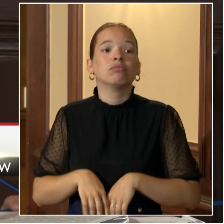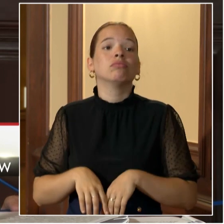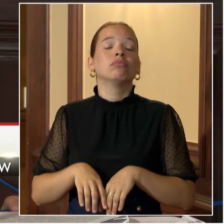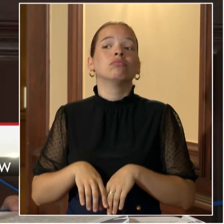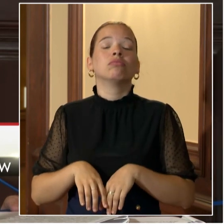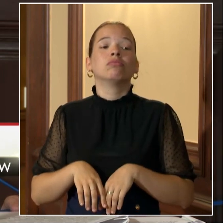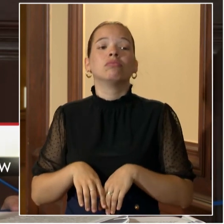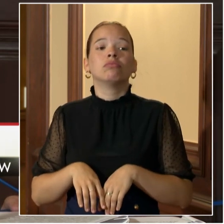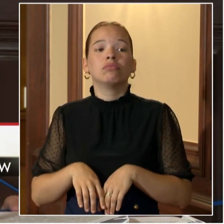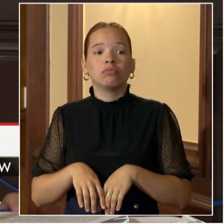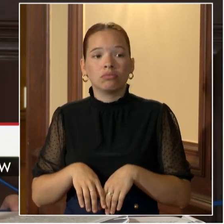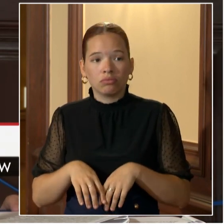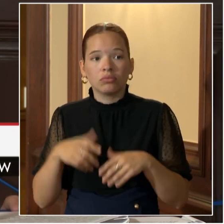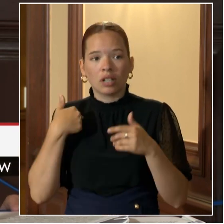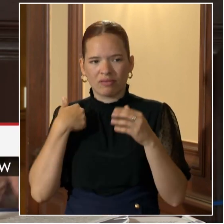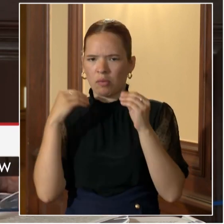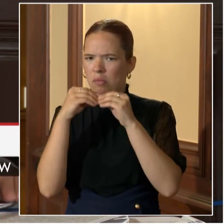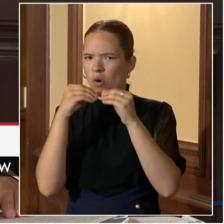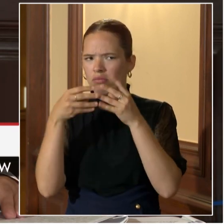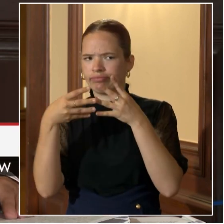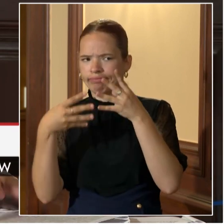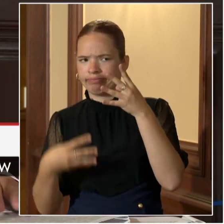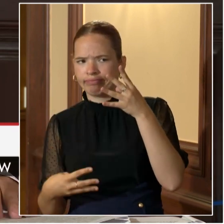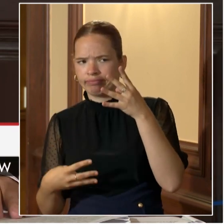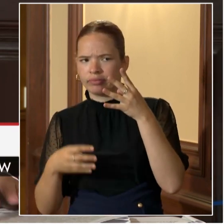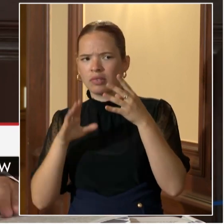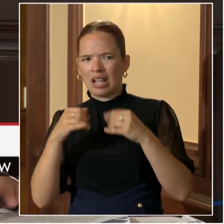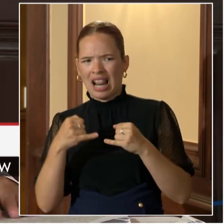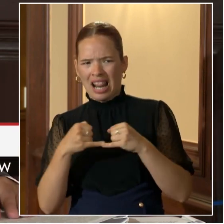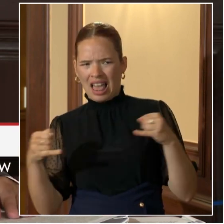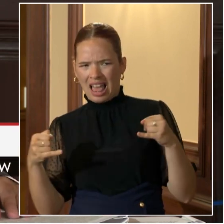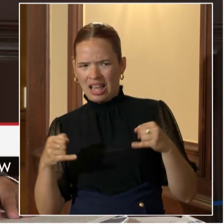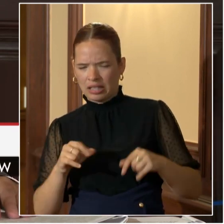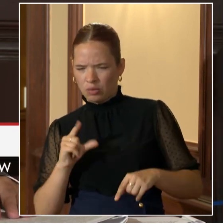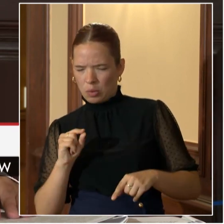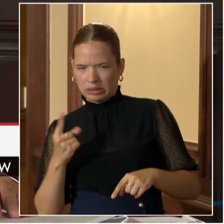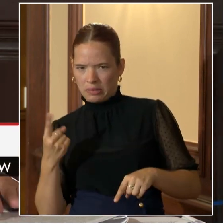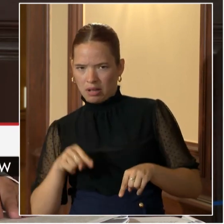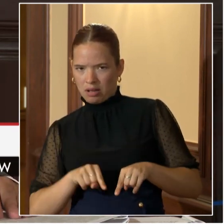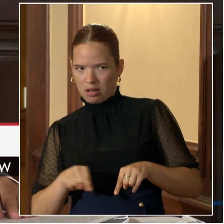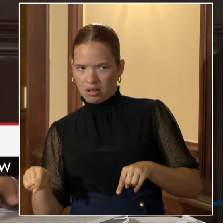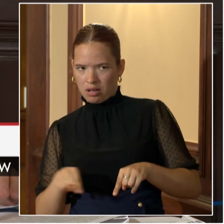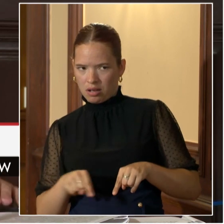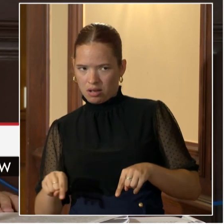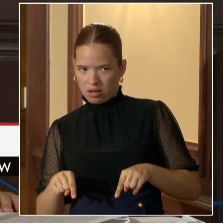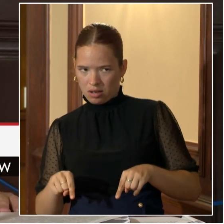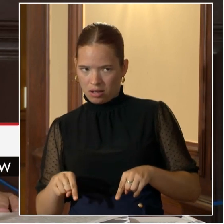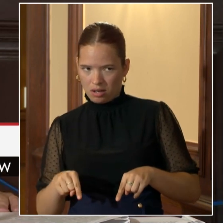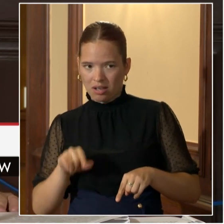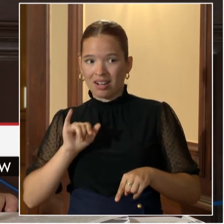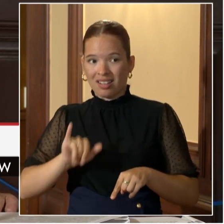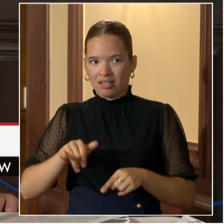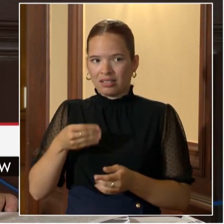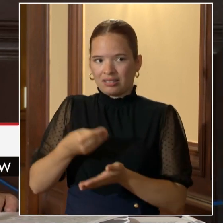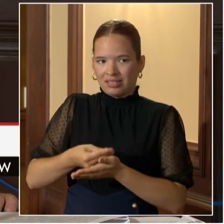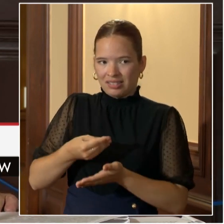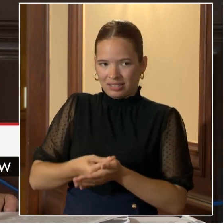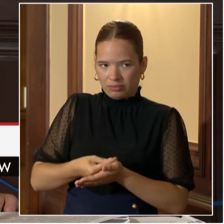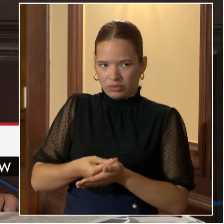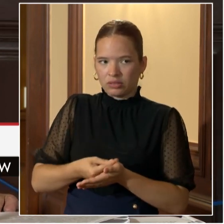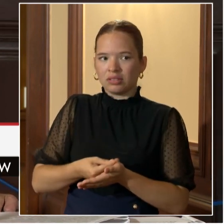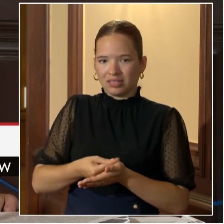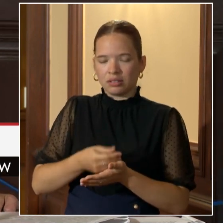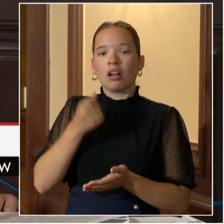in Object Class 20 reflect funding either equal to or in excess of his separate budgetary request for